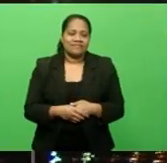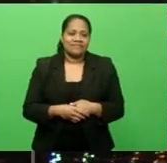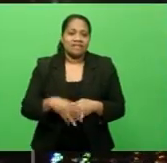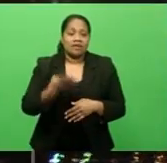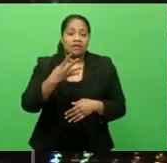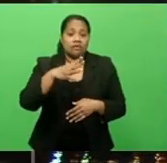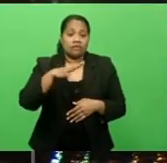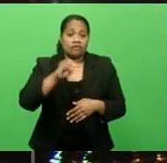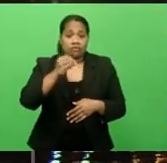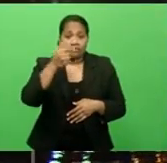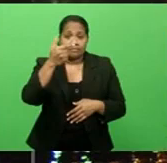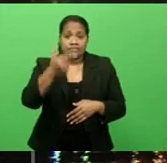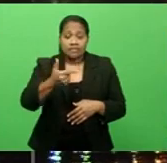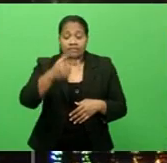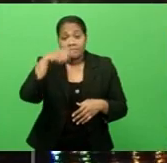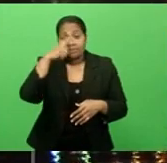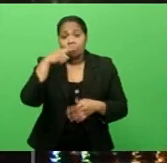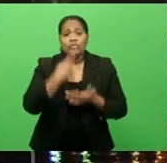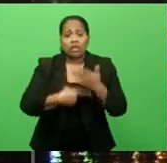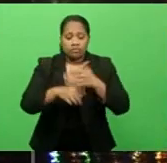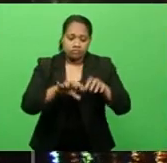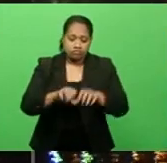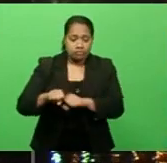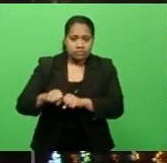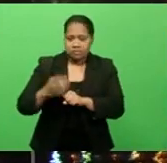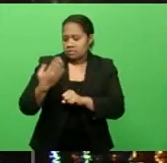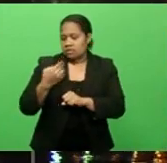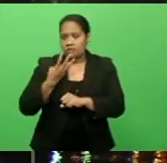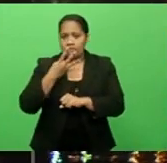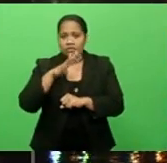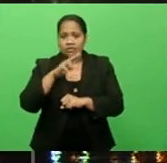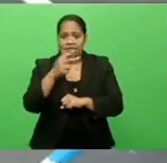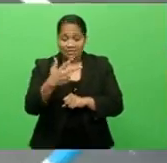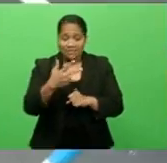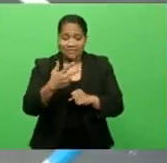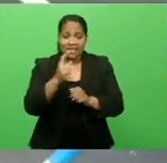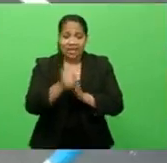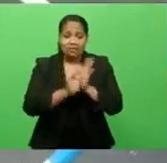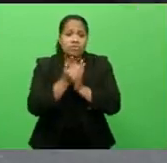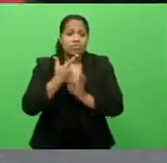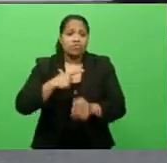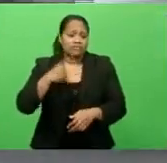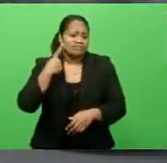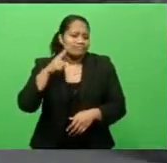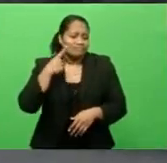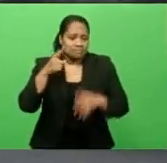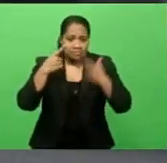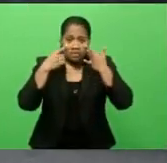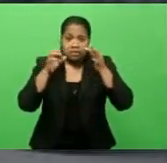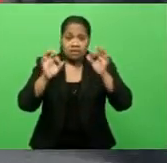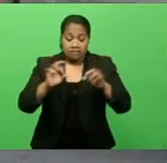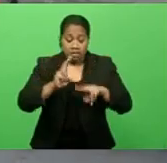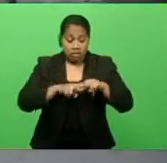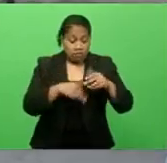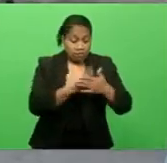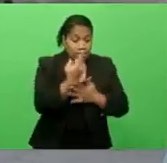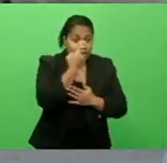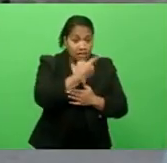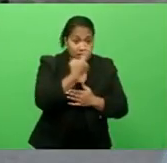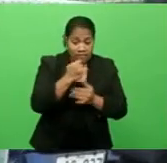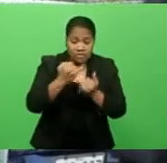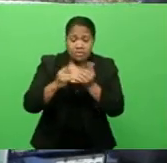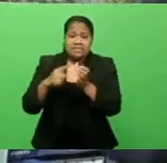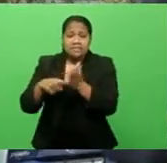47 people were arrested over the last 48 hours for breaches of curfew. Police say from Friday 11 p.m. to Saturday 4